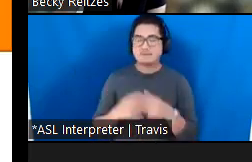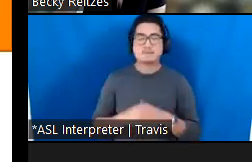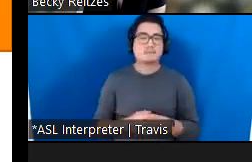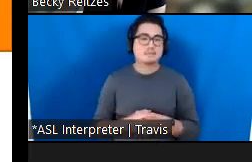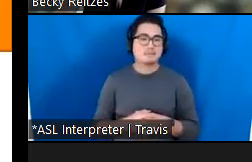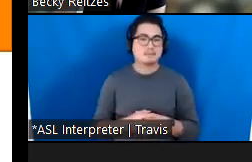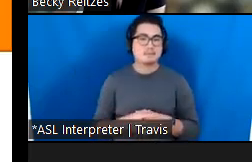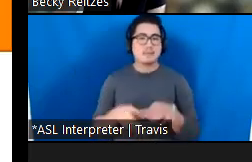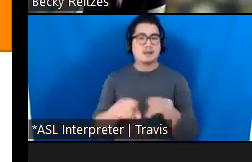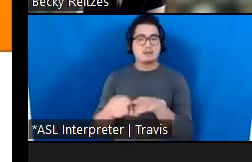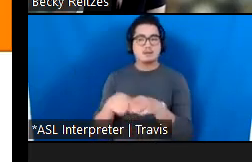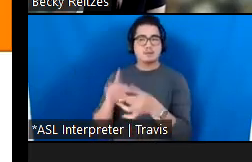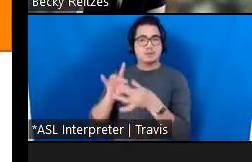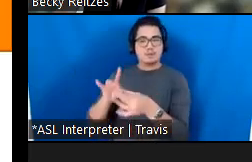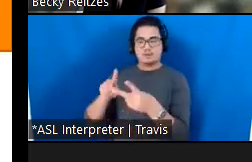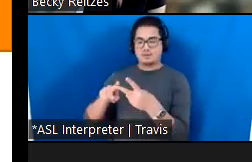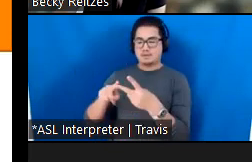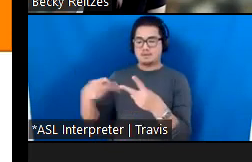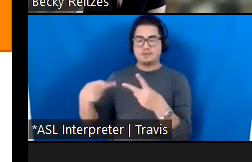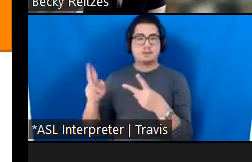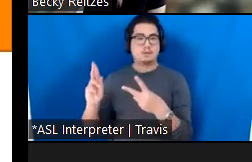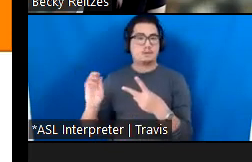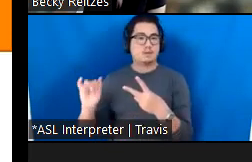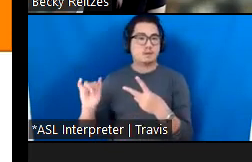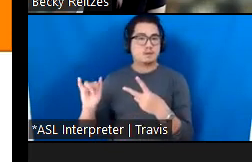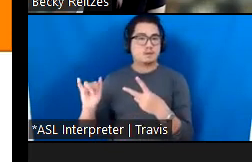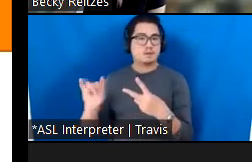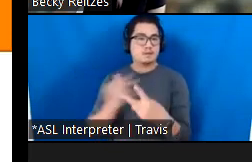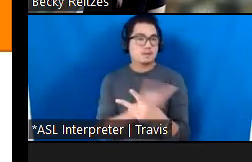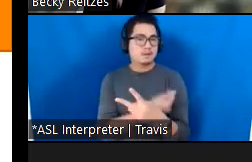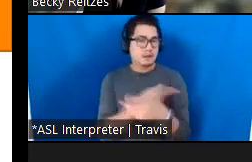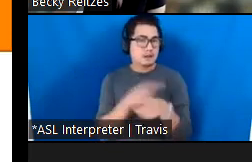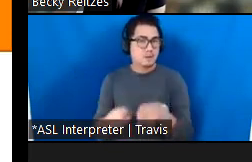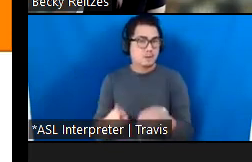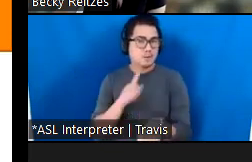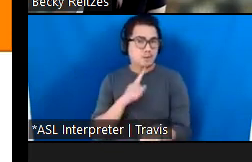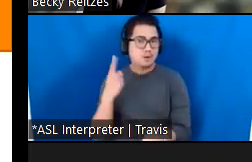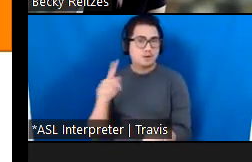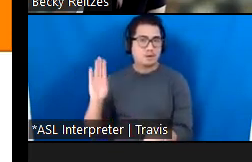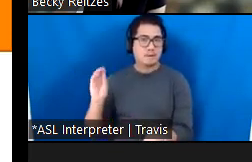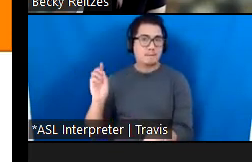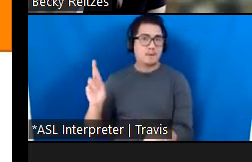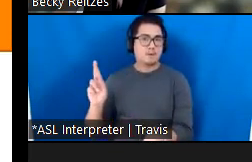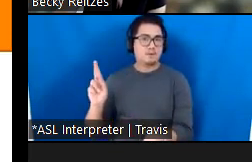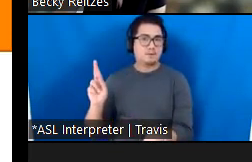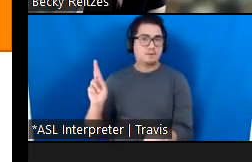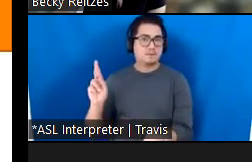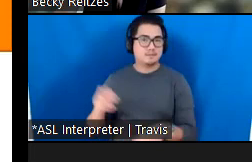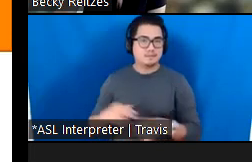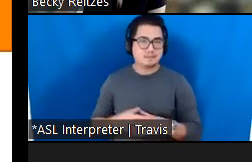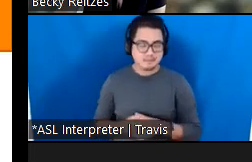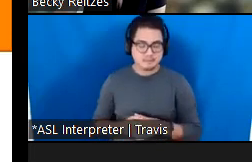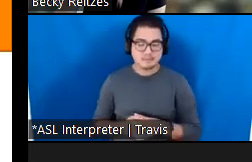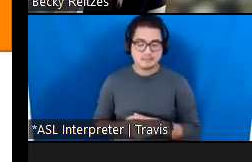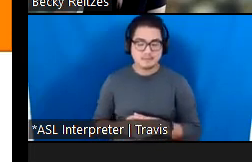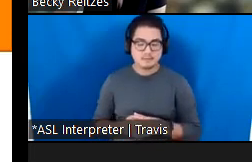the primary vaccines is true for the boosters, which is that people